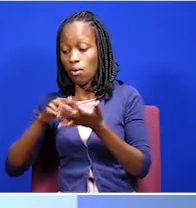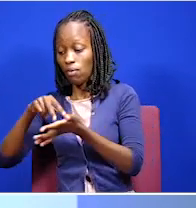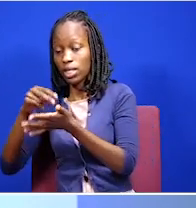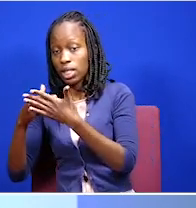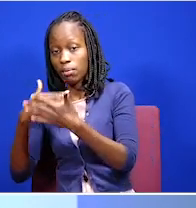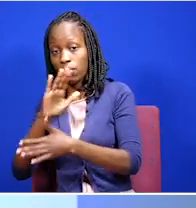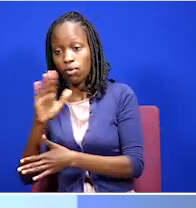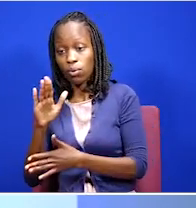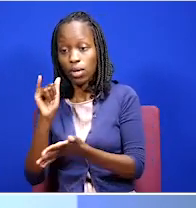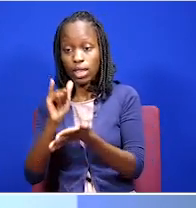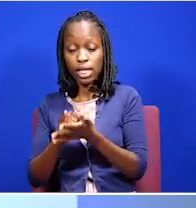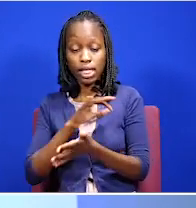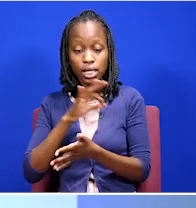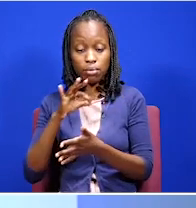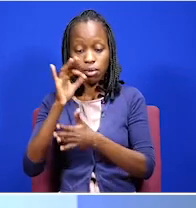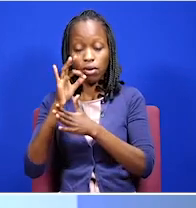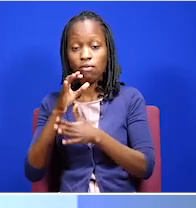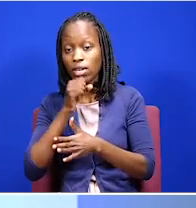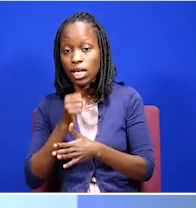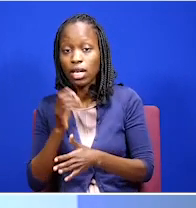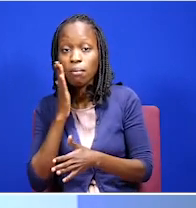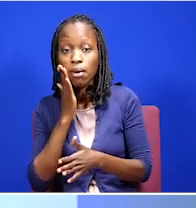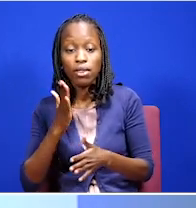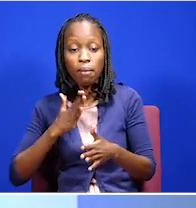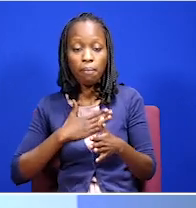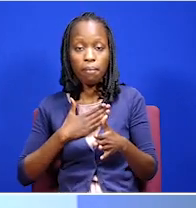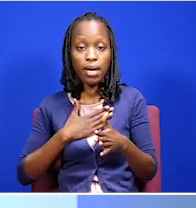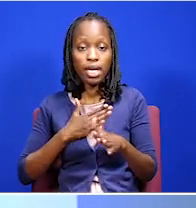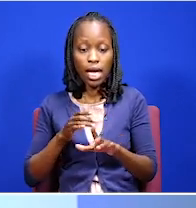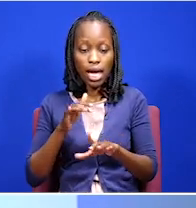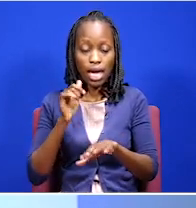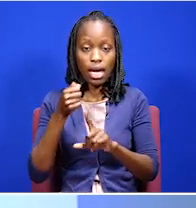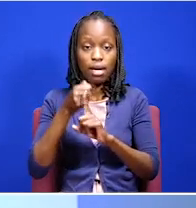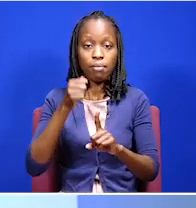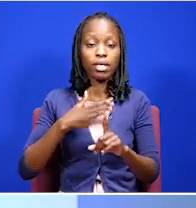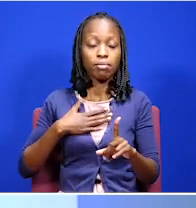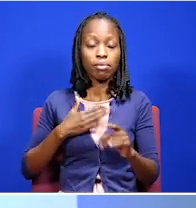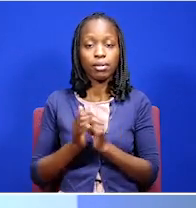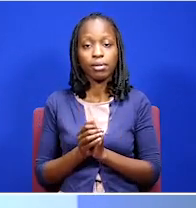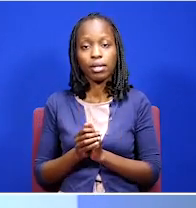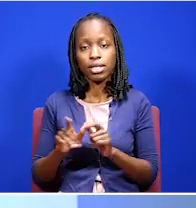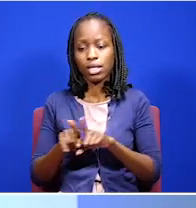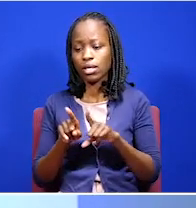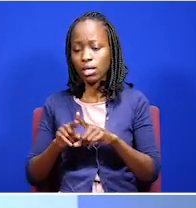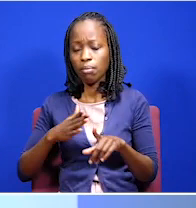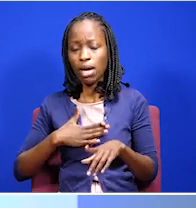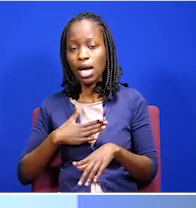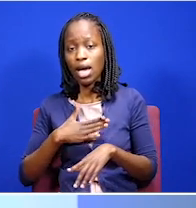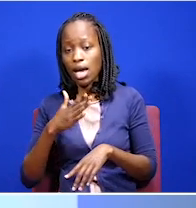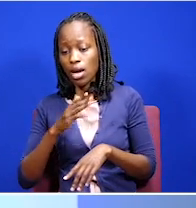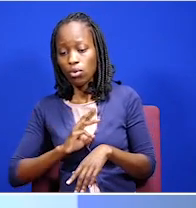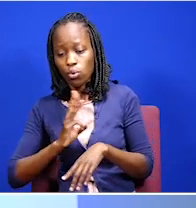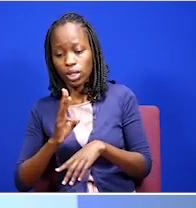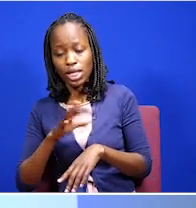awesome, but as a child, it was, I think, as I stand before you, that spirit of prayer